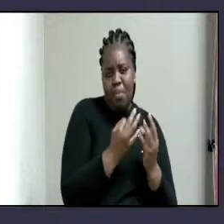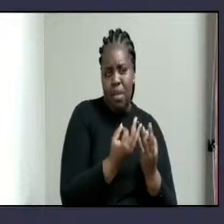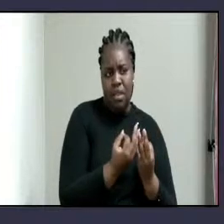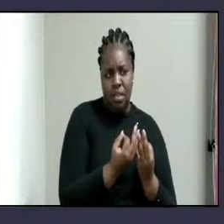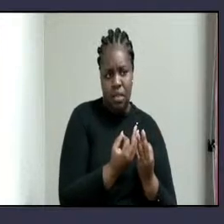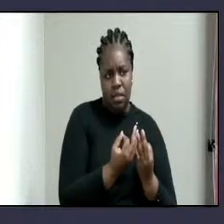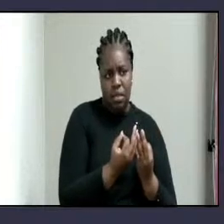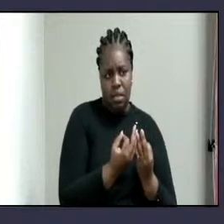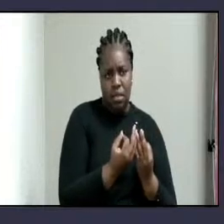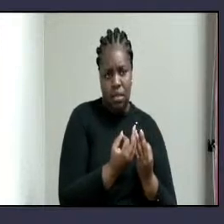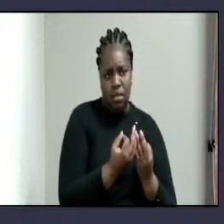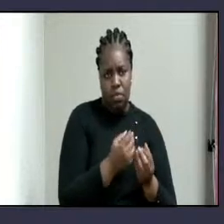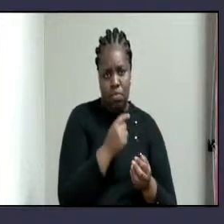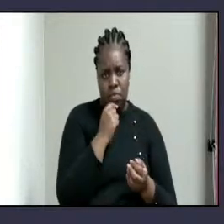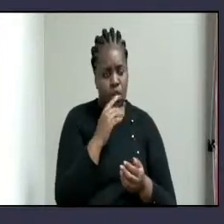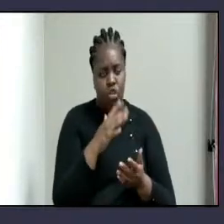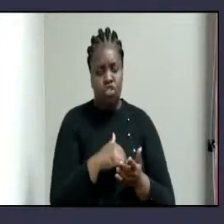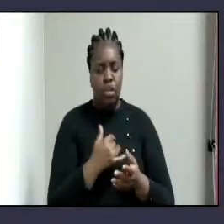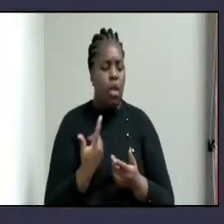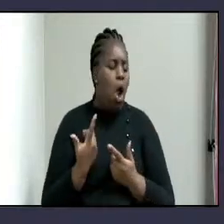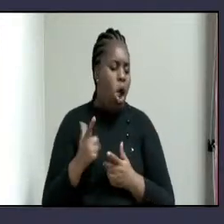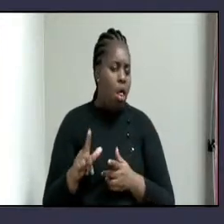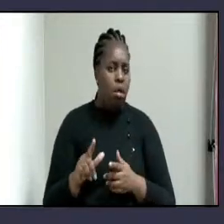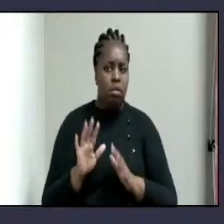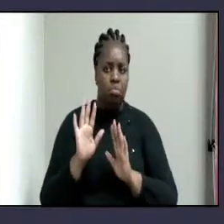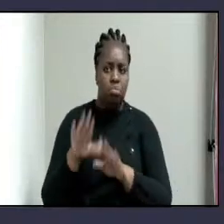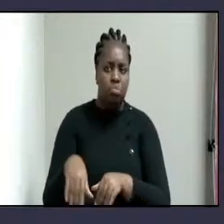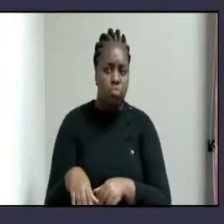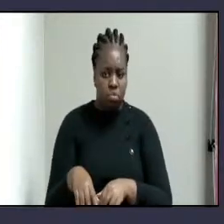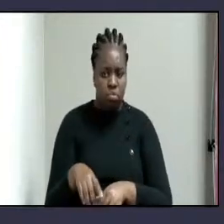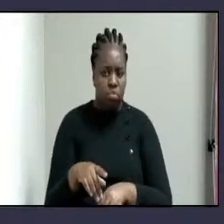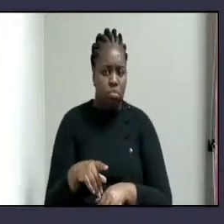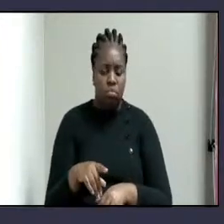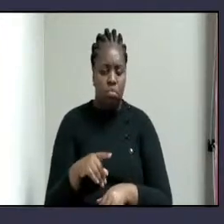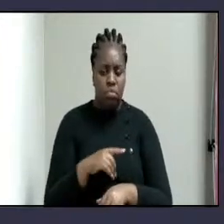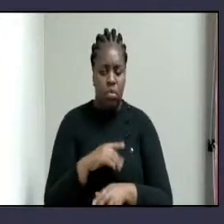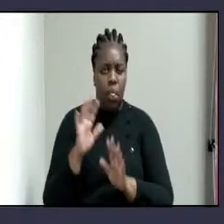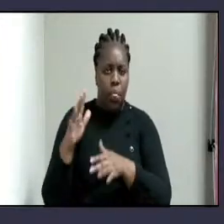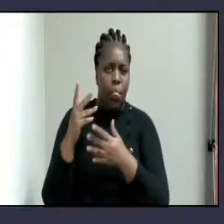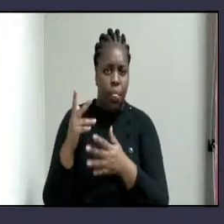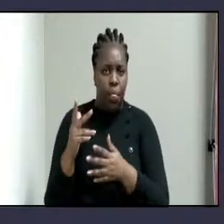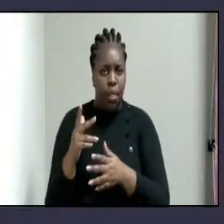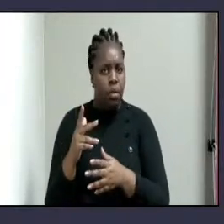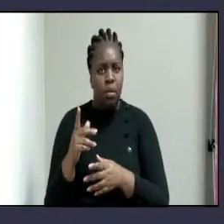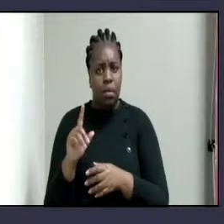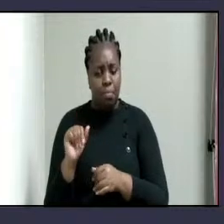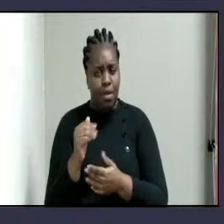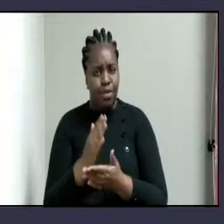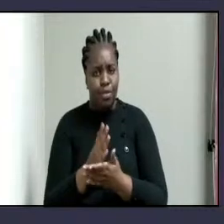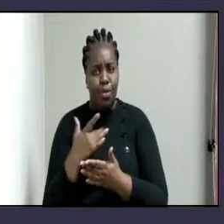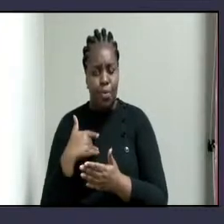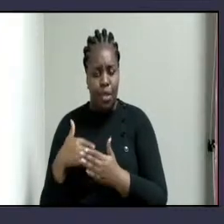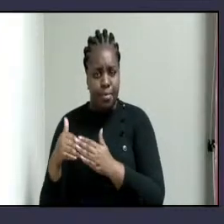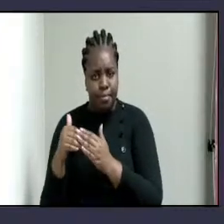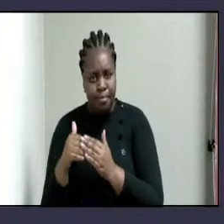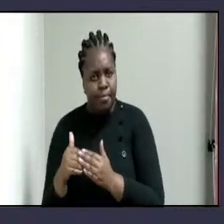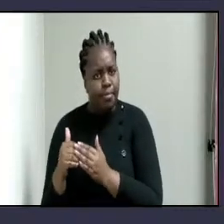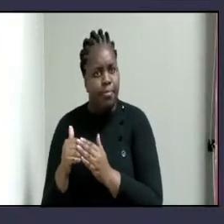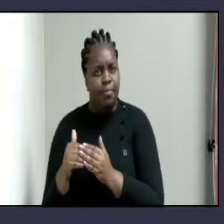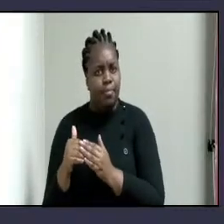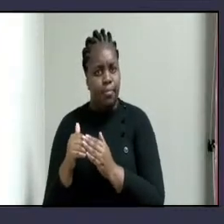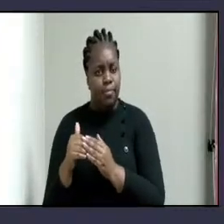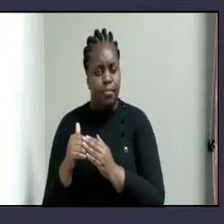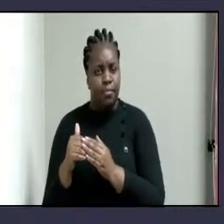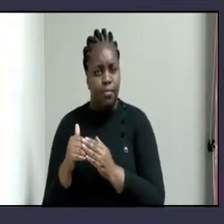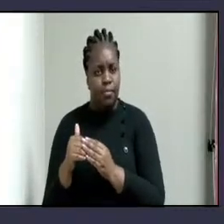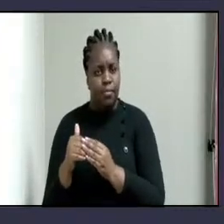So they mustn't just be thrown there for the purposes of being taken out of the streets or etc., or where motherhood is not forthcoming, but they must be taken